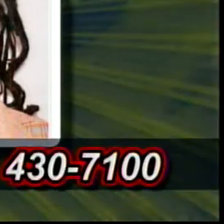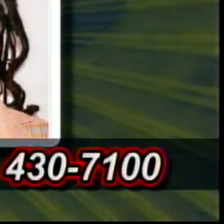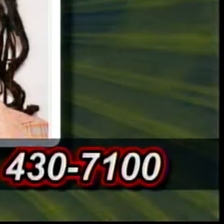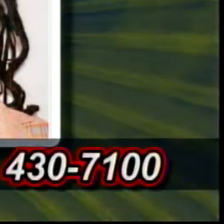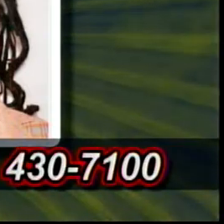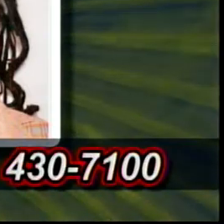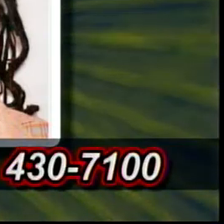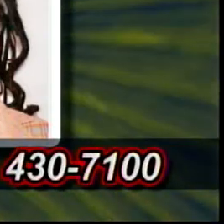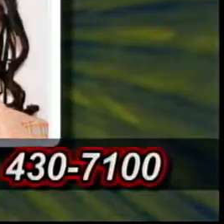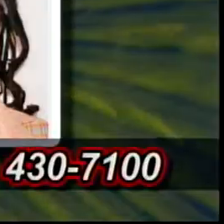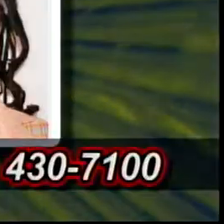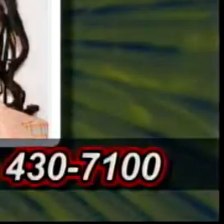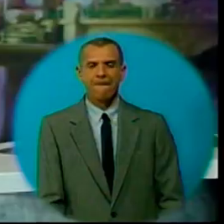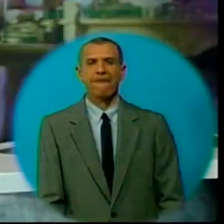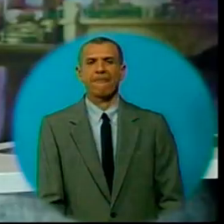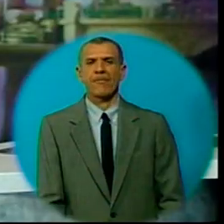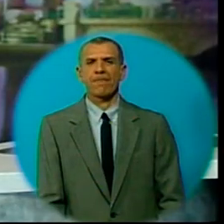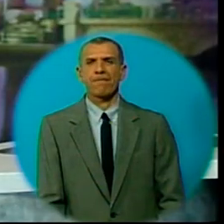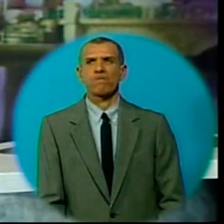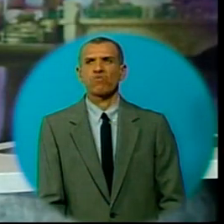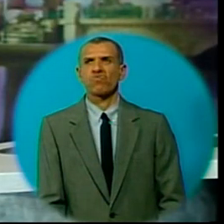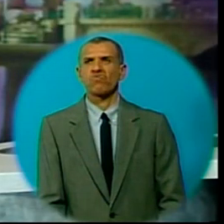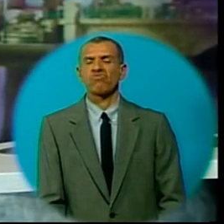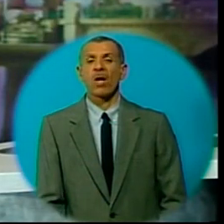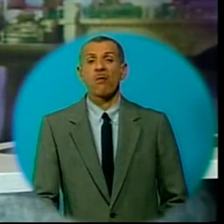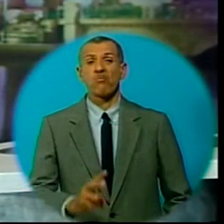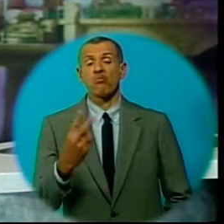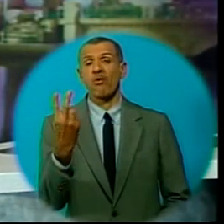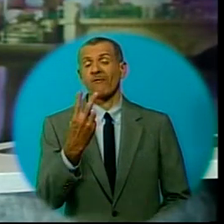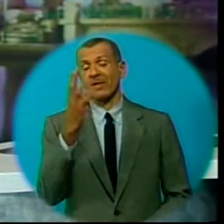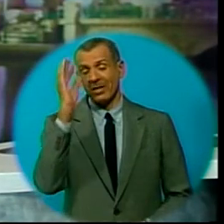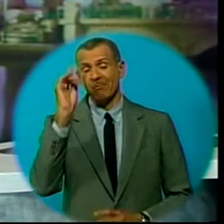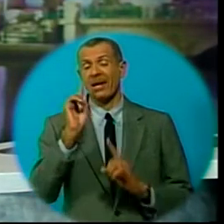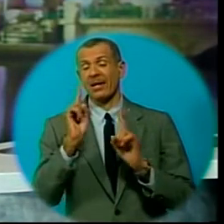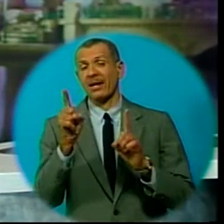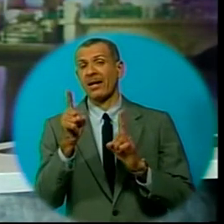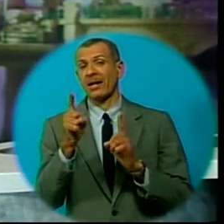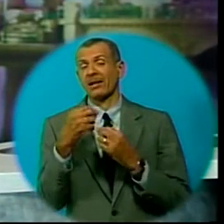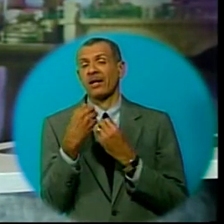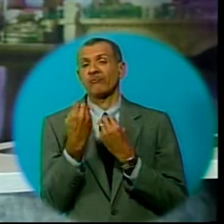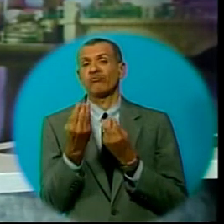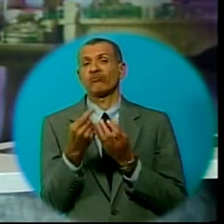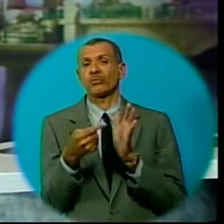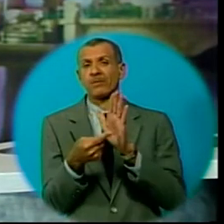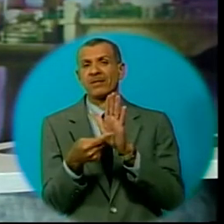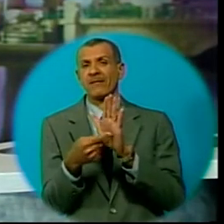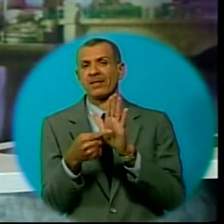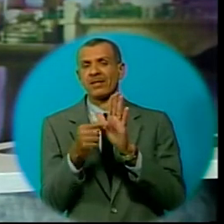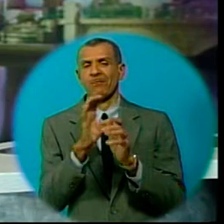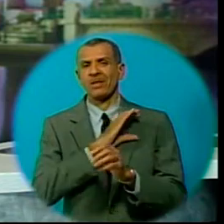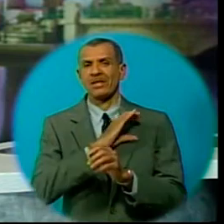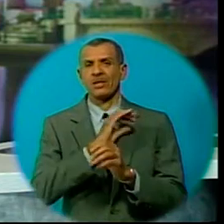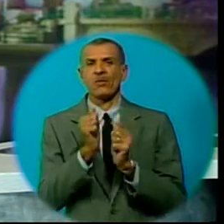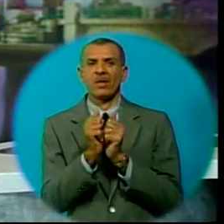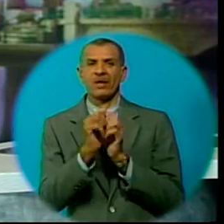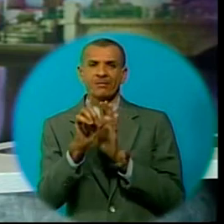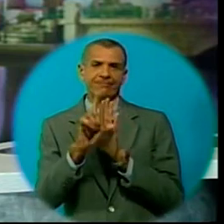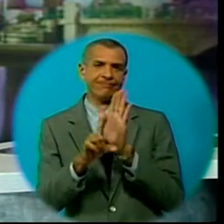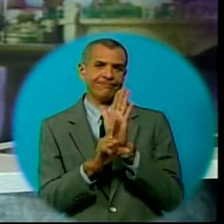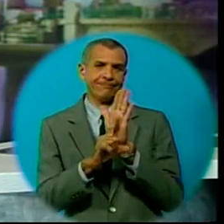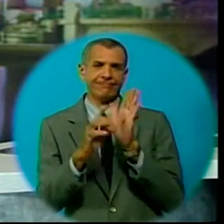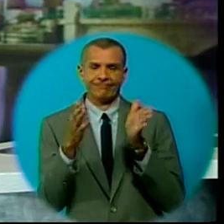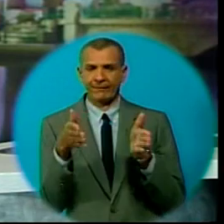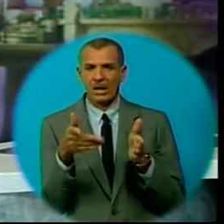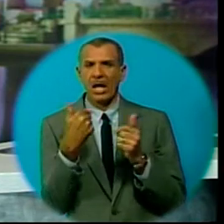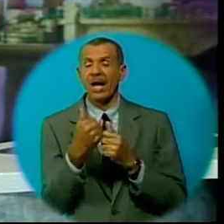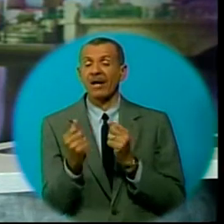Love" on his left arm. Both men are advised they can present themselves to the police accompanied by an attorney at law. Any person